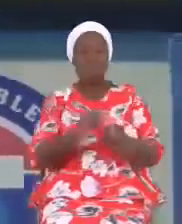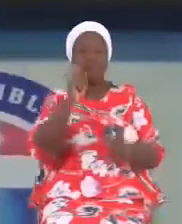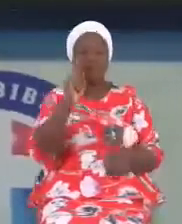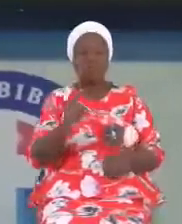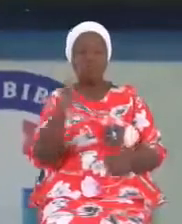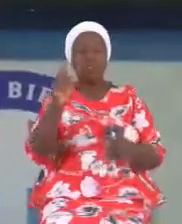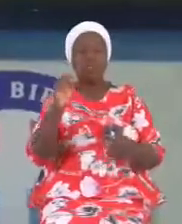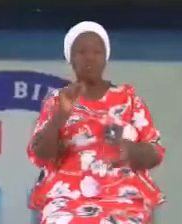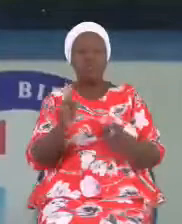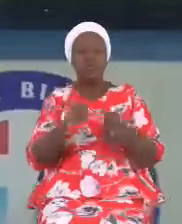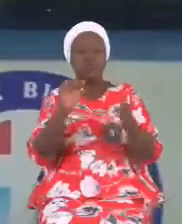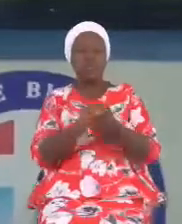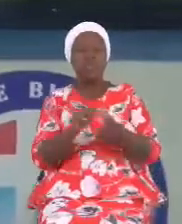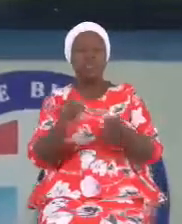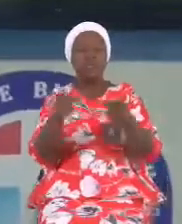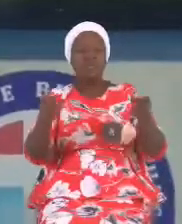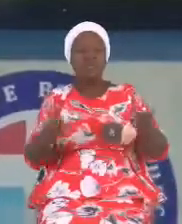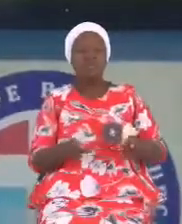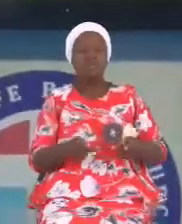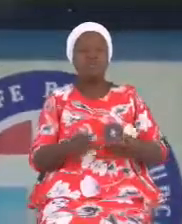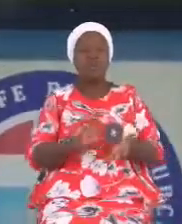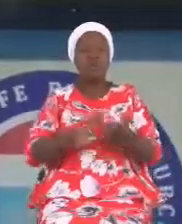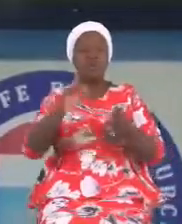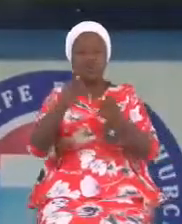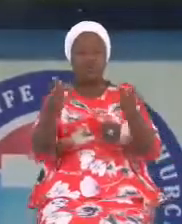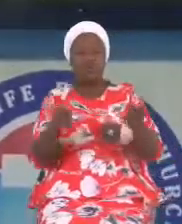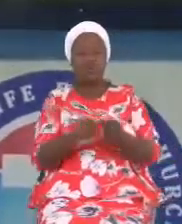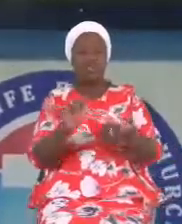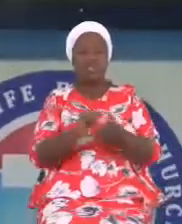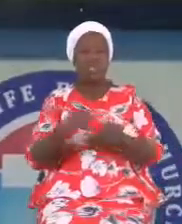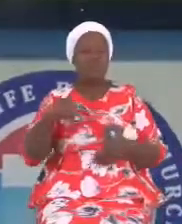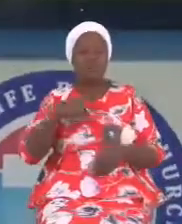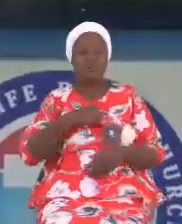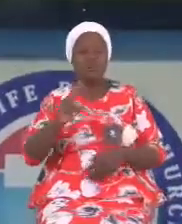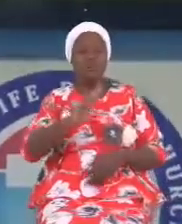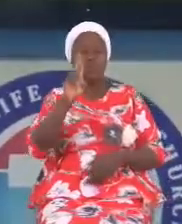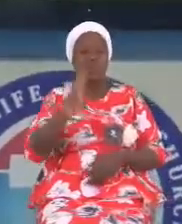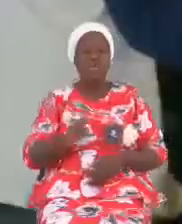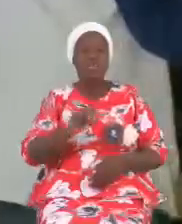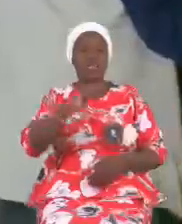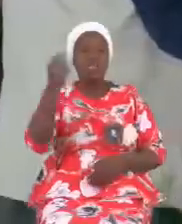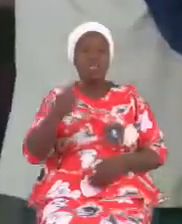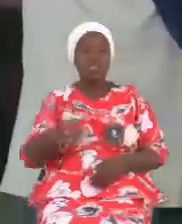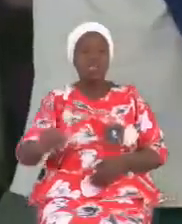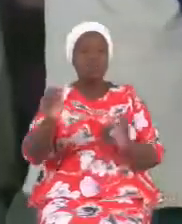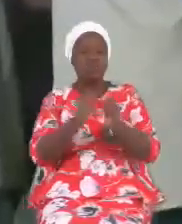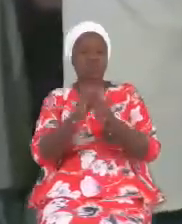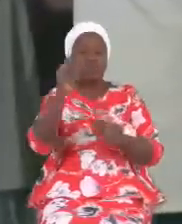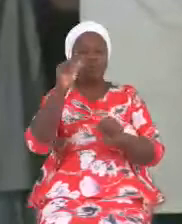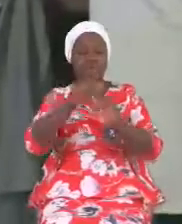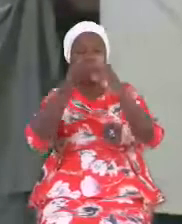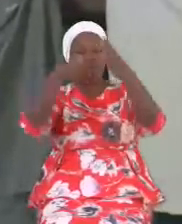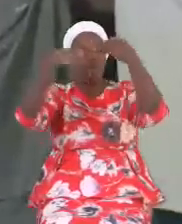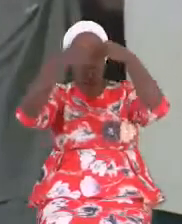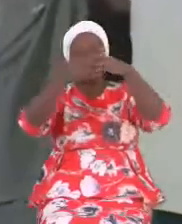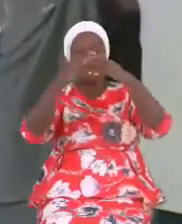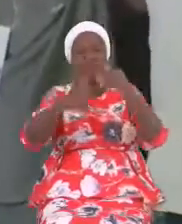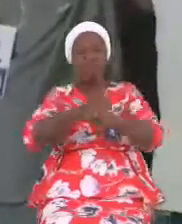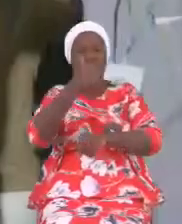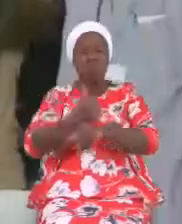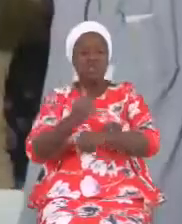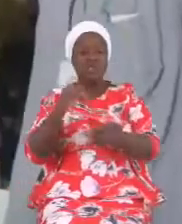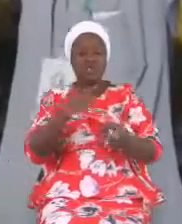glorious place eventually, and we'll spend eternity with you in heaven. Confirm it, Lord, in